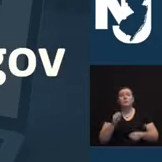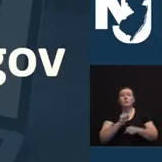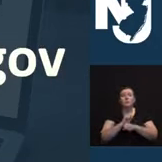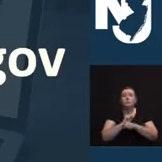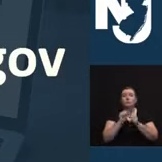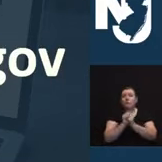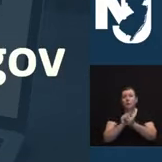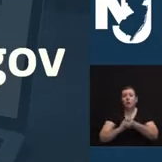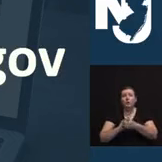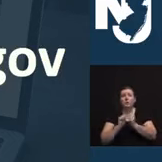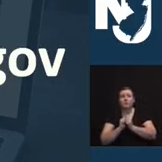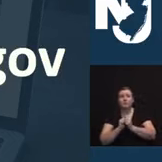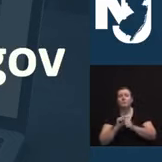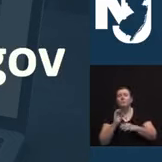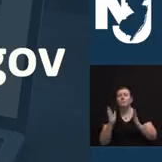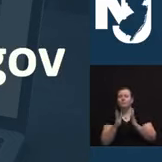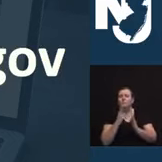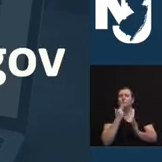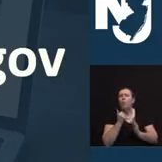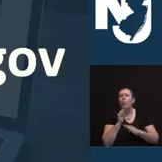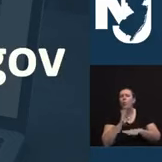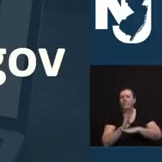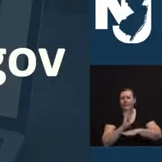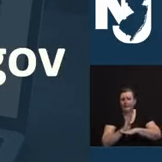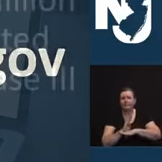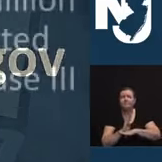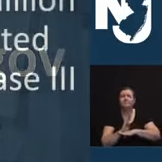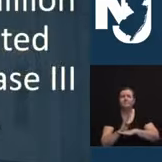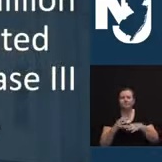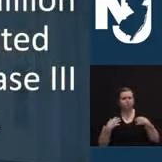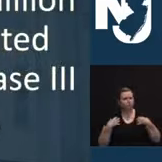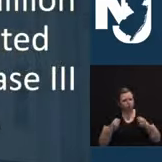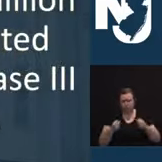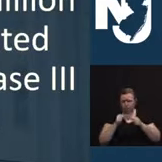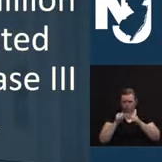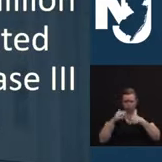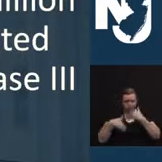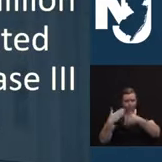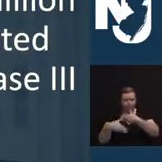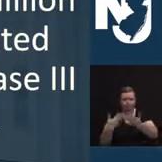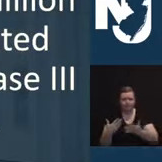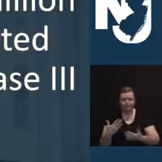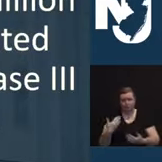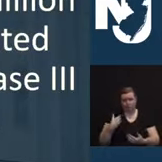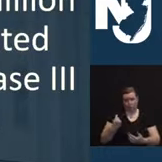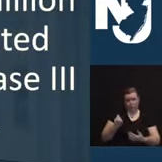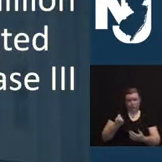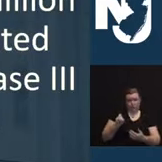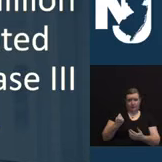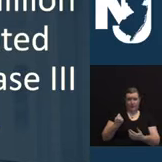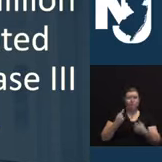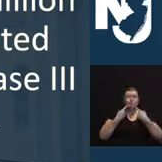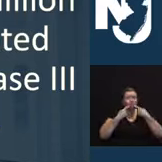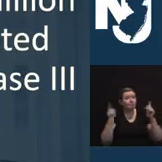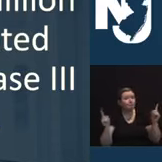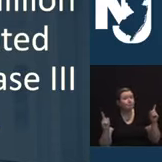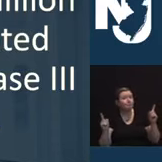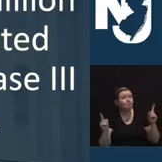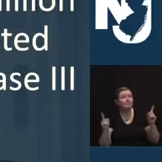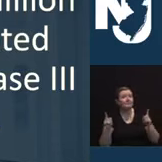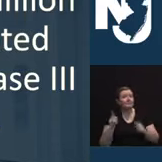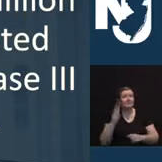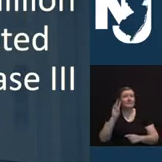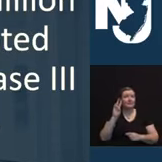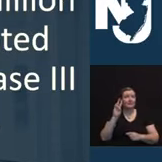ensure their health and vitality throughout this pandemic. On Tuesday, I was proud to announce that an additional $60 million would